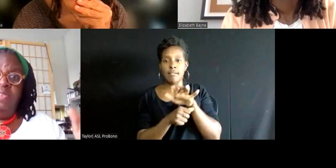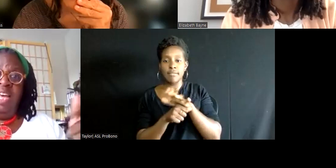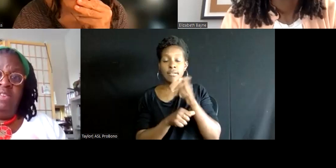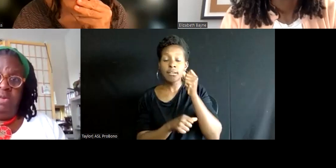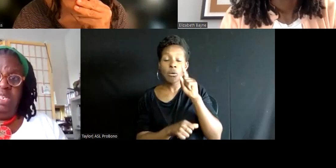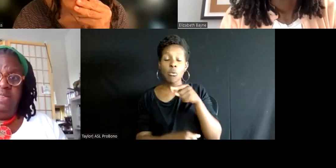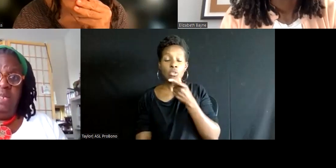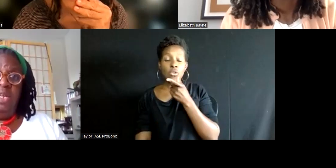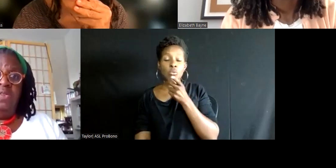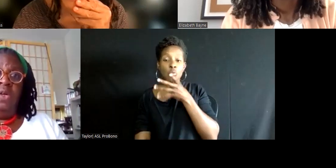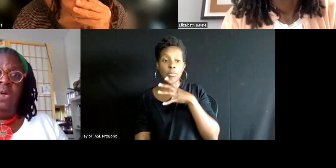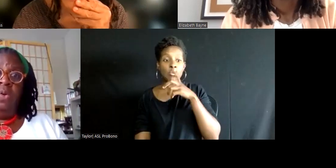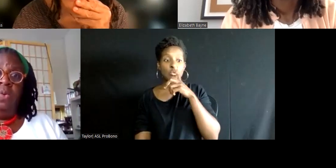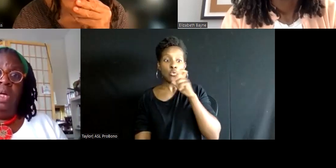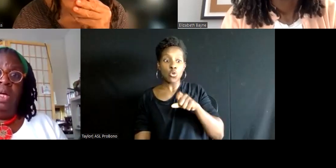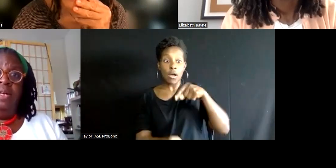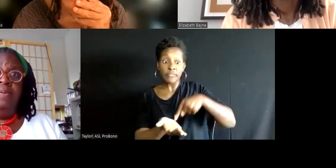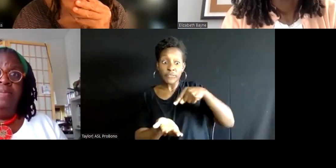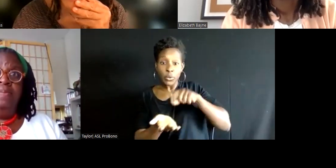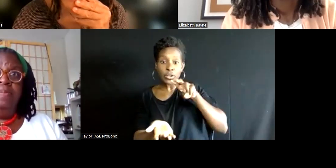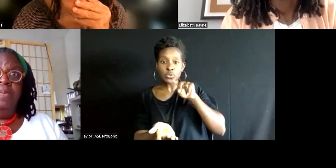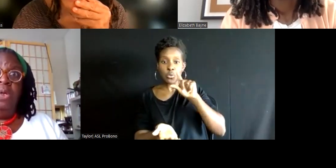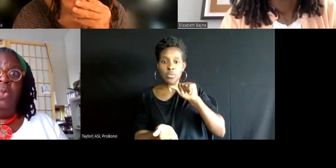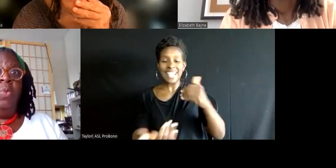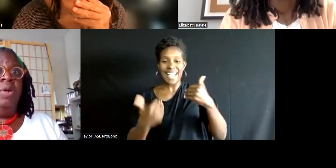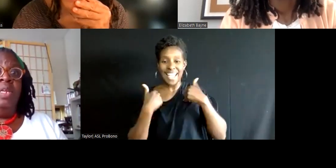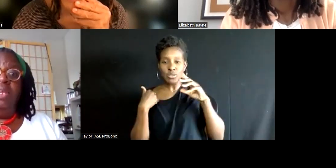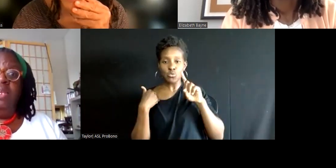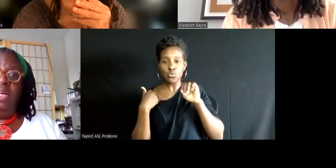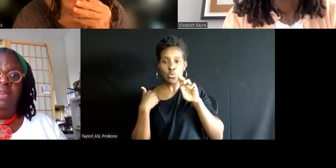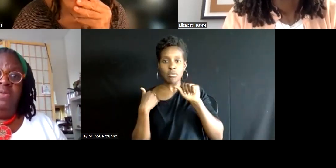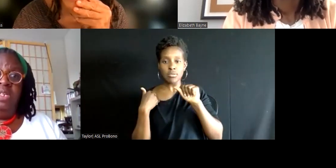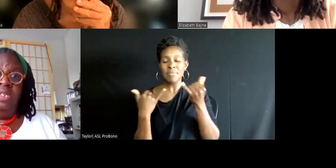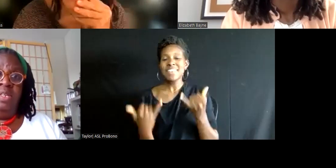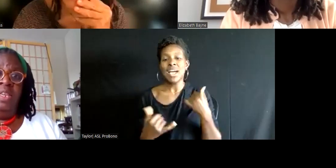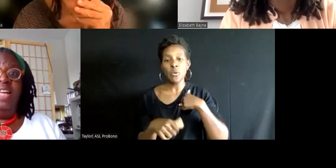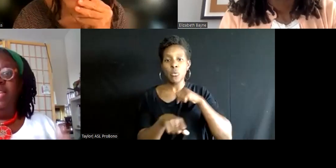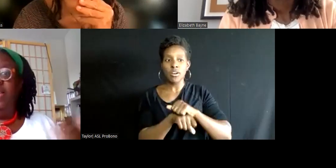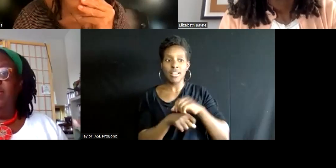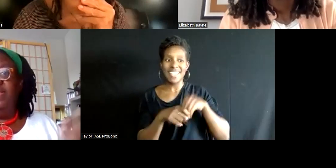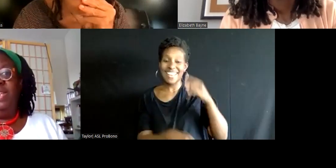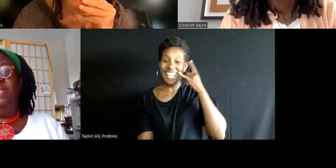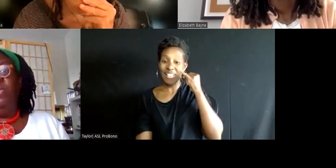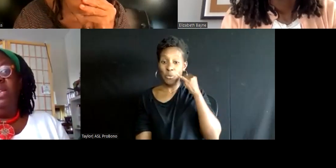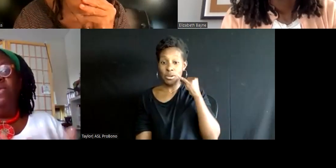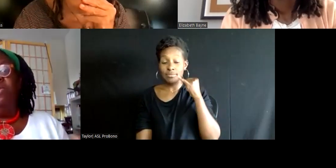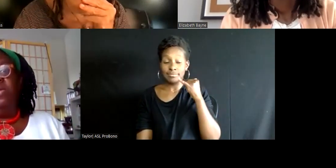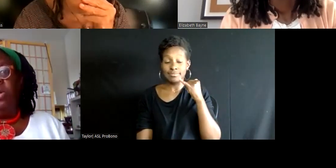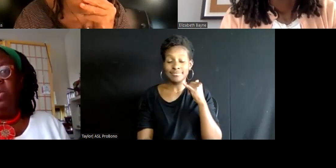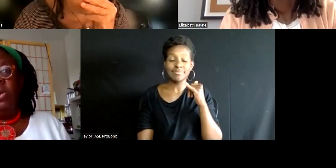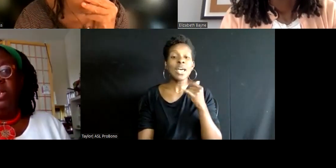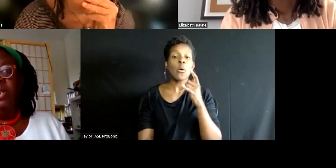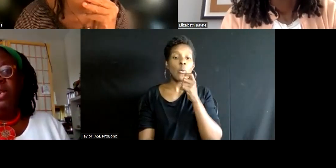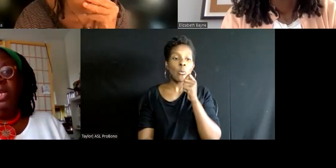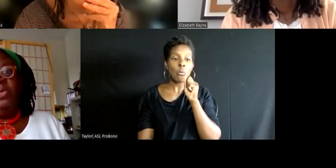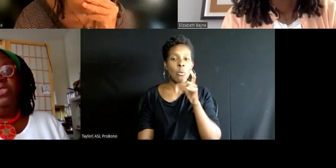afford doulas had doulas. So we're working on it in California. And that's what I said, that's why these films are